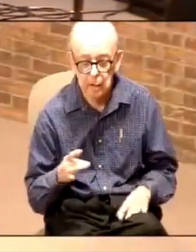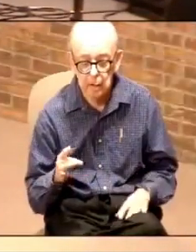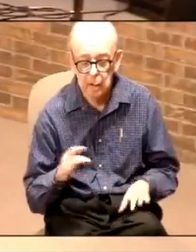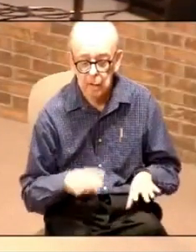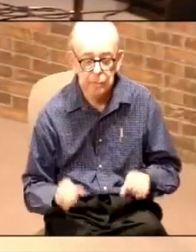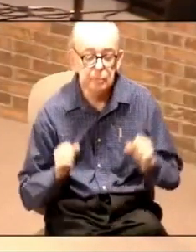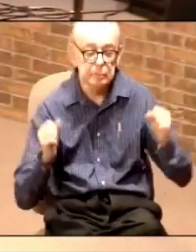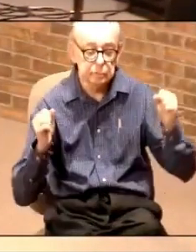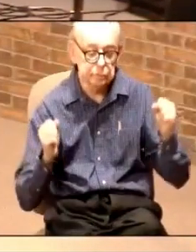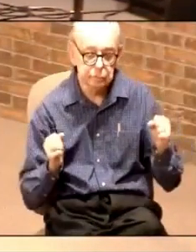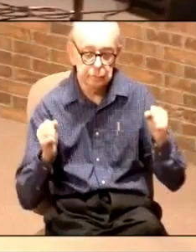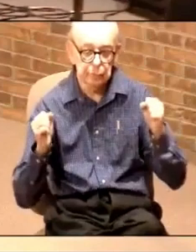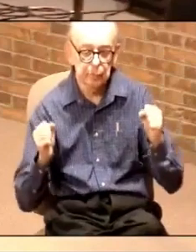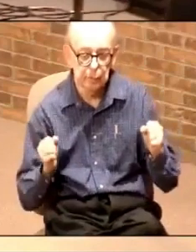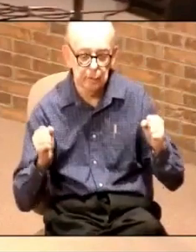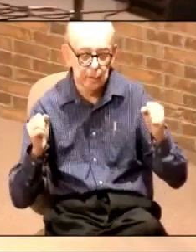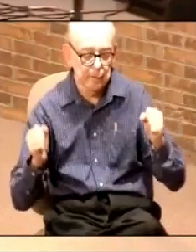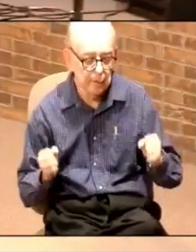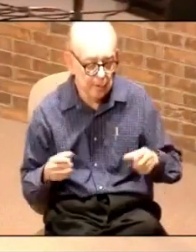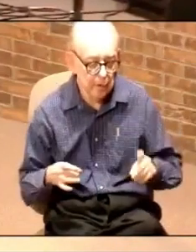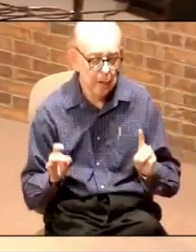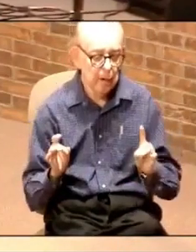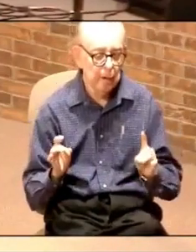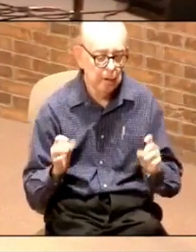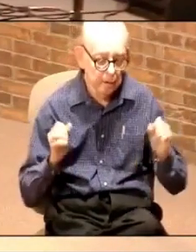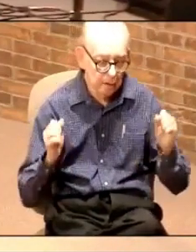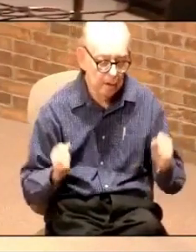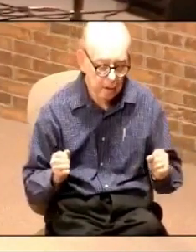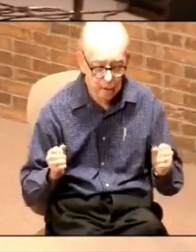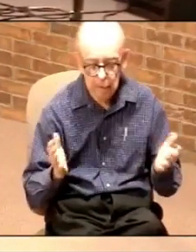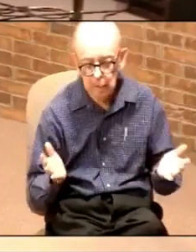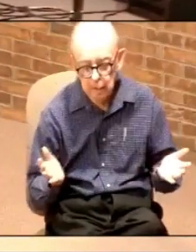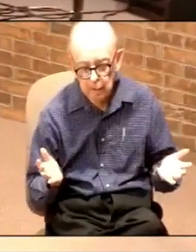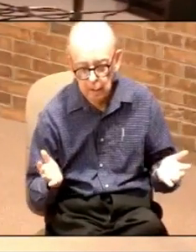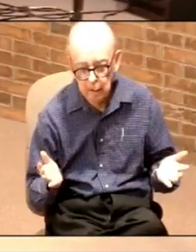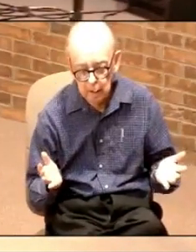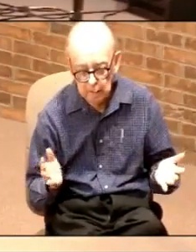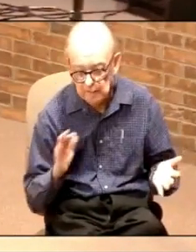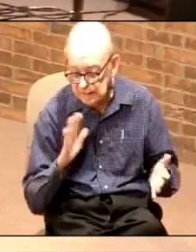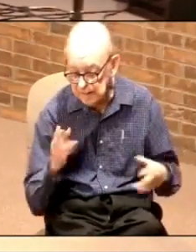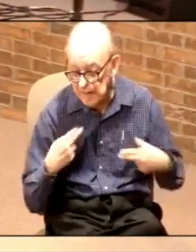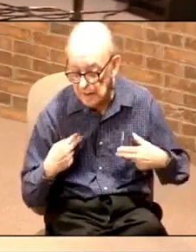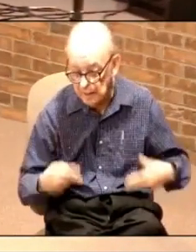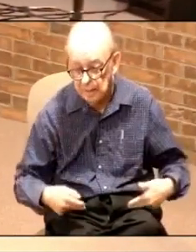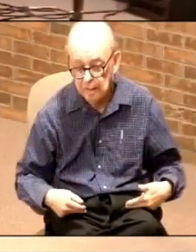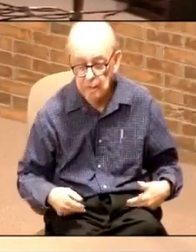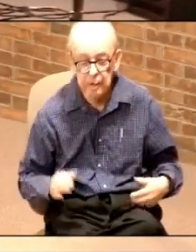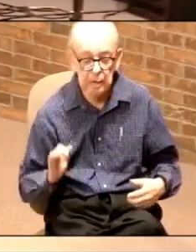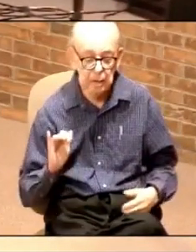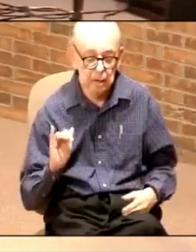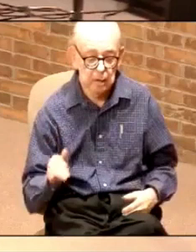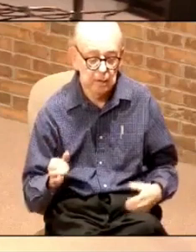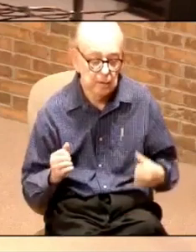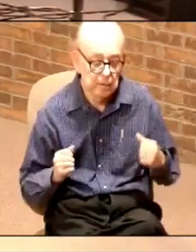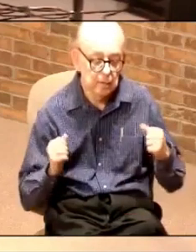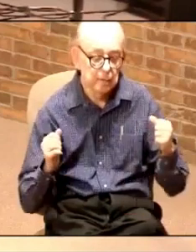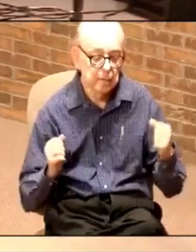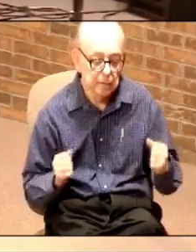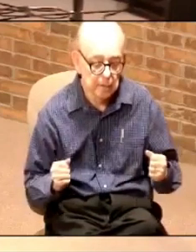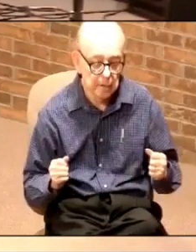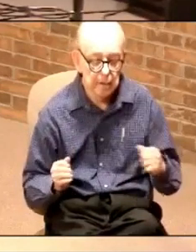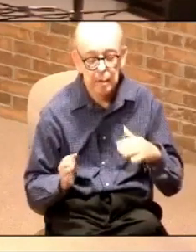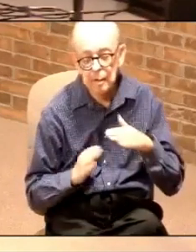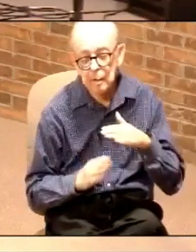do exercising. They like to exercise to stay healthy. They like to exercise